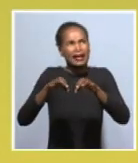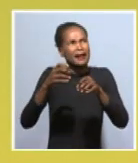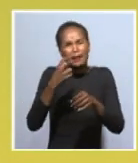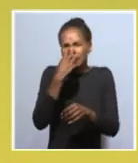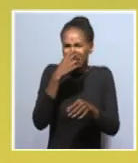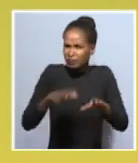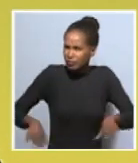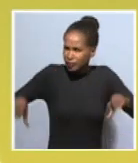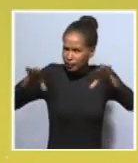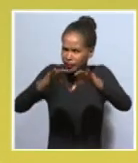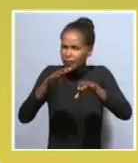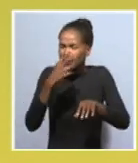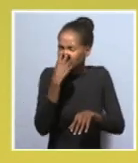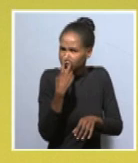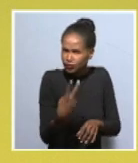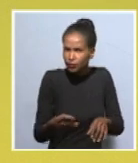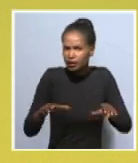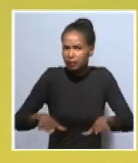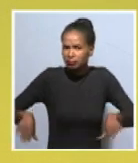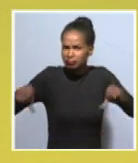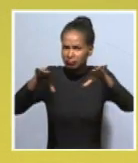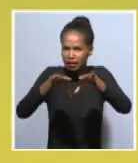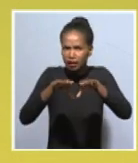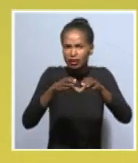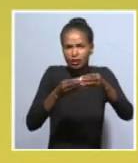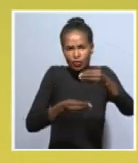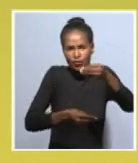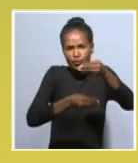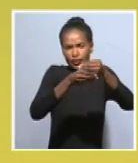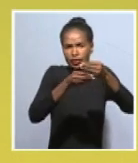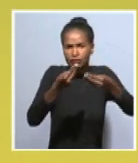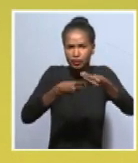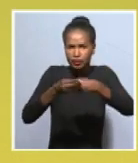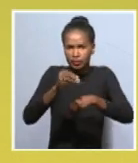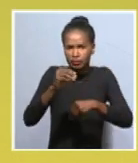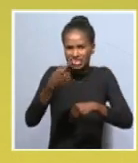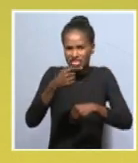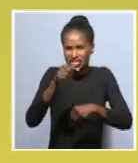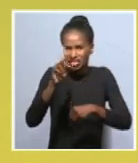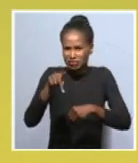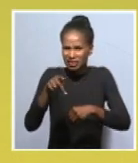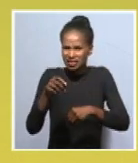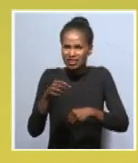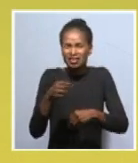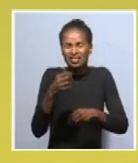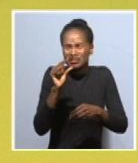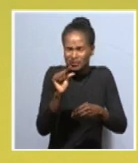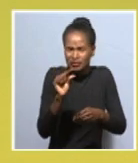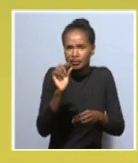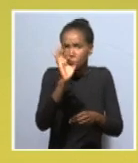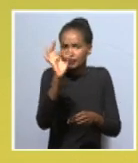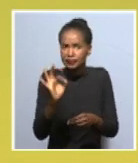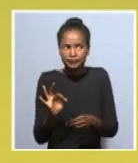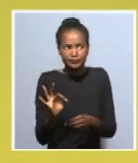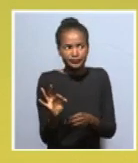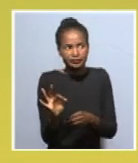saying the contribution of agriculture to the GDP is only 3 something percent. So it means somewhere